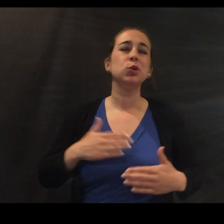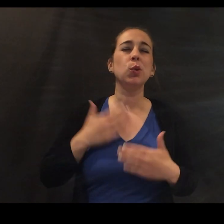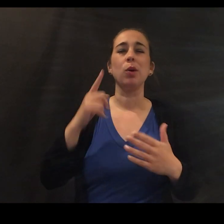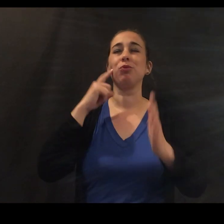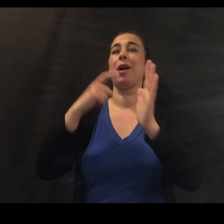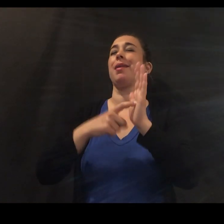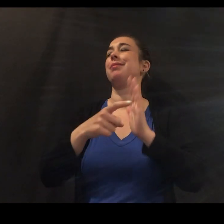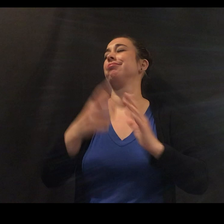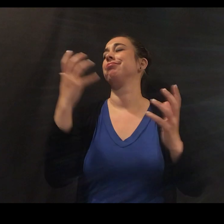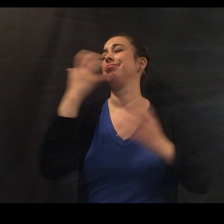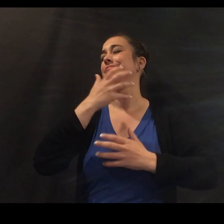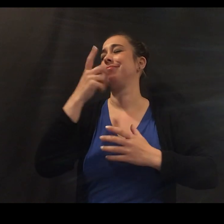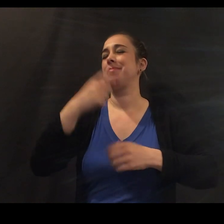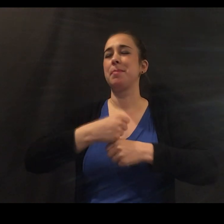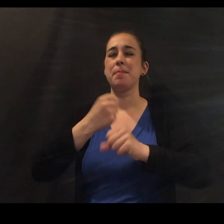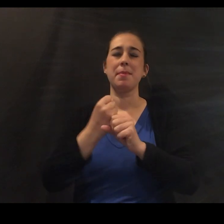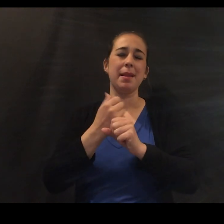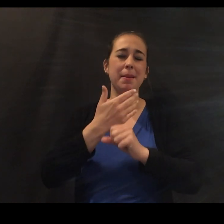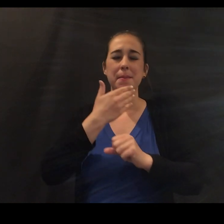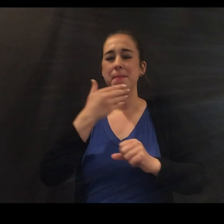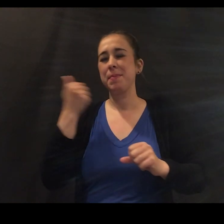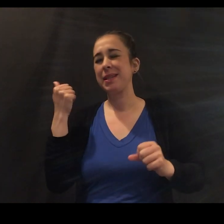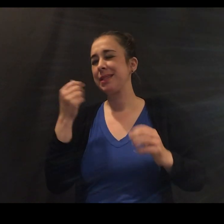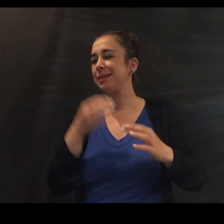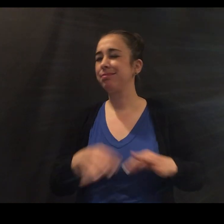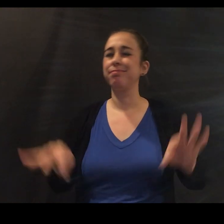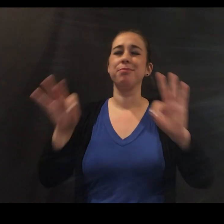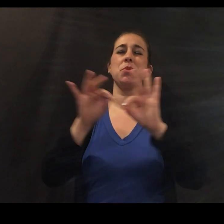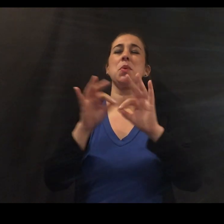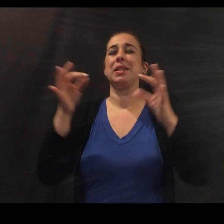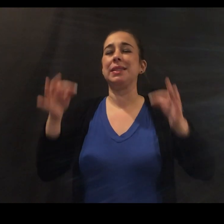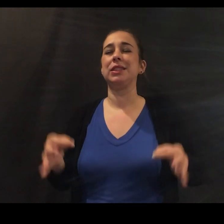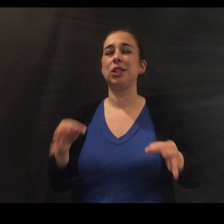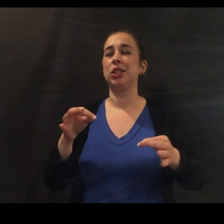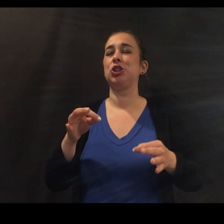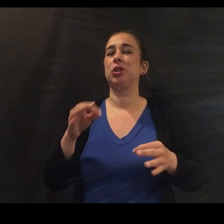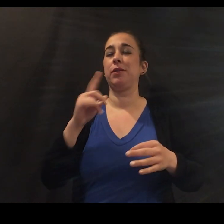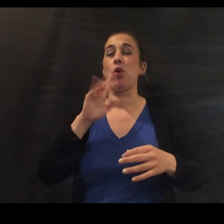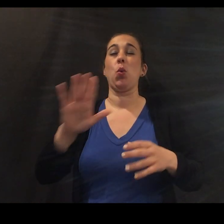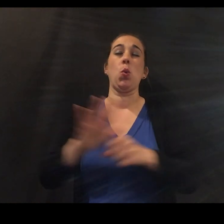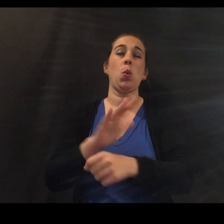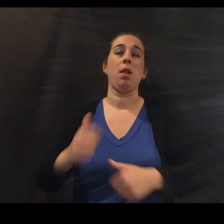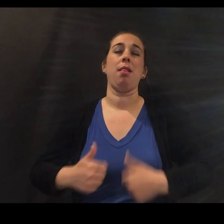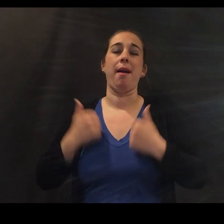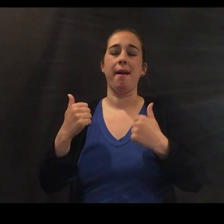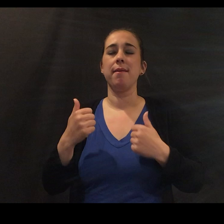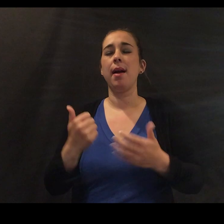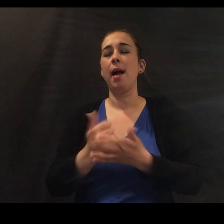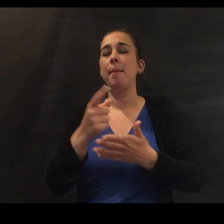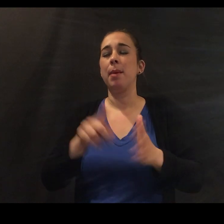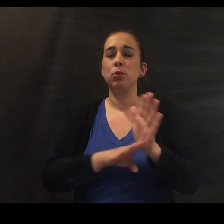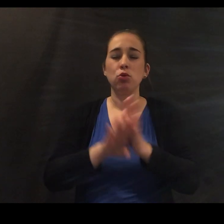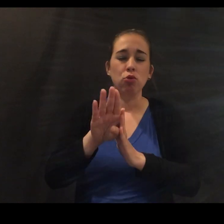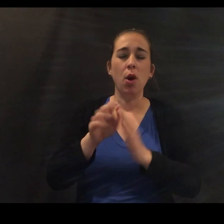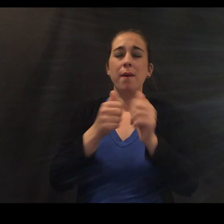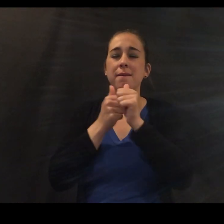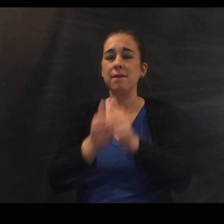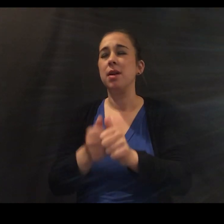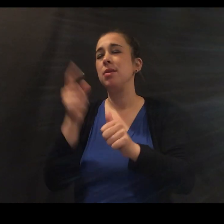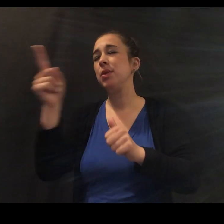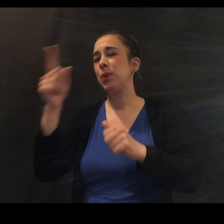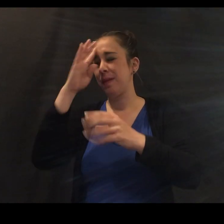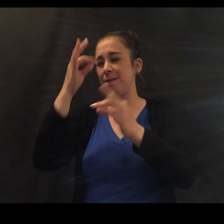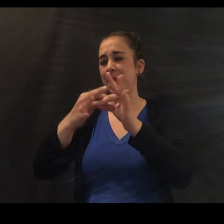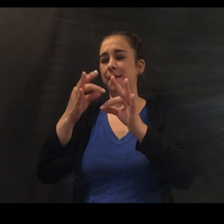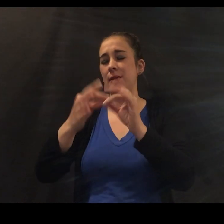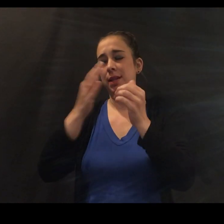important, the most significant decision they will ever make in life. Help them to grow in You and follow You and serve You faithfully from this day forward. For